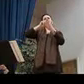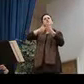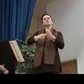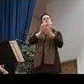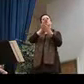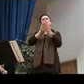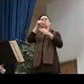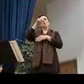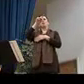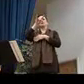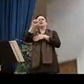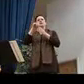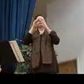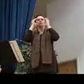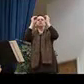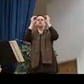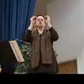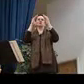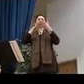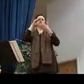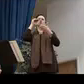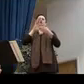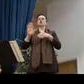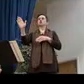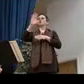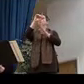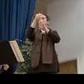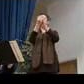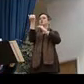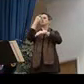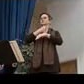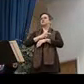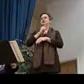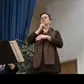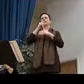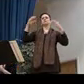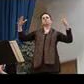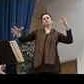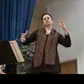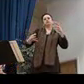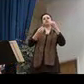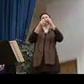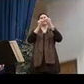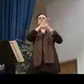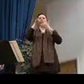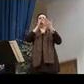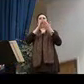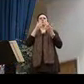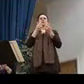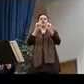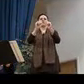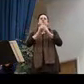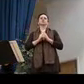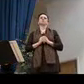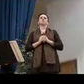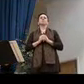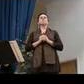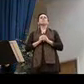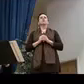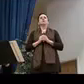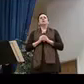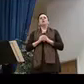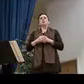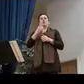Your graduation today is the culmination of those efforts. We are one of eight units of the Montana University